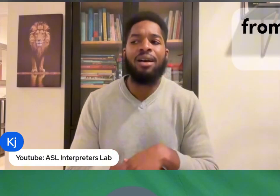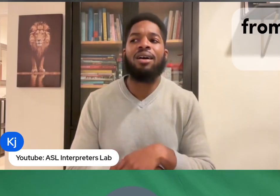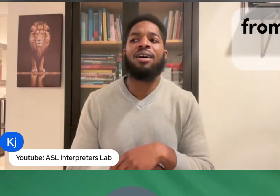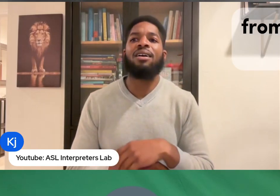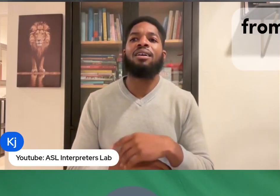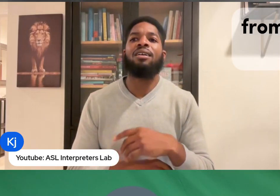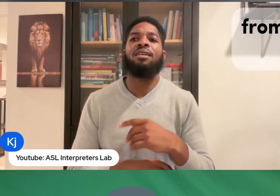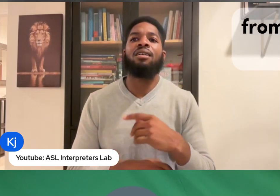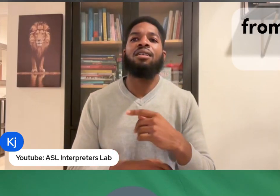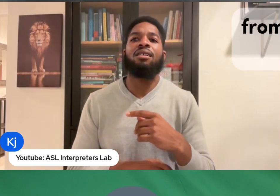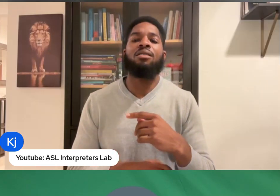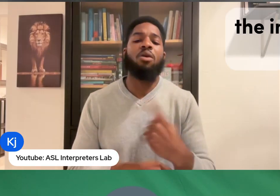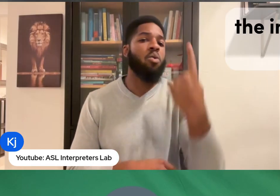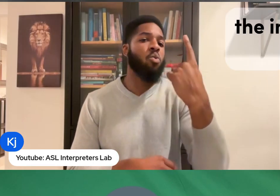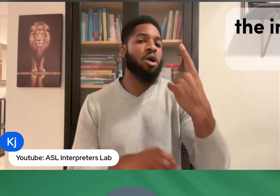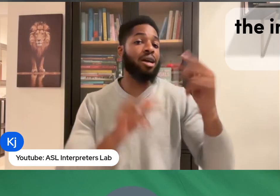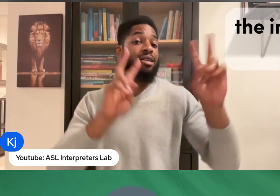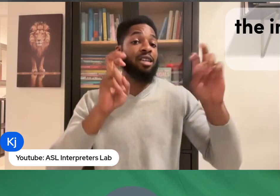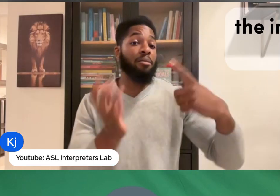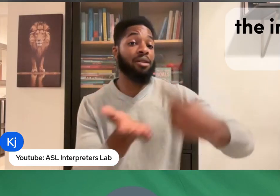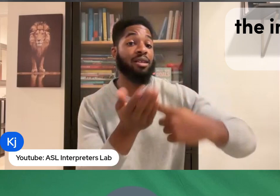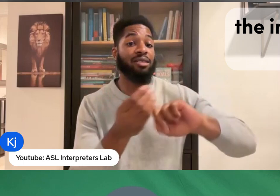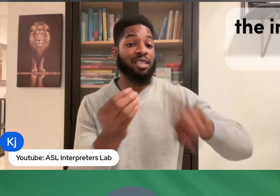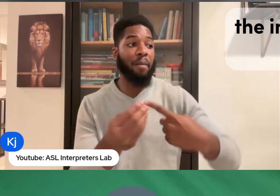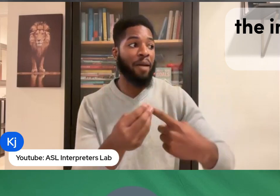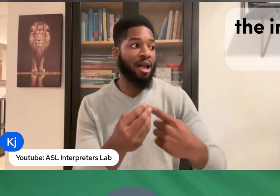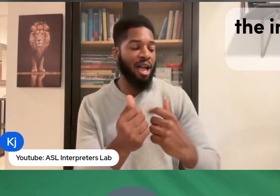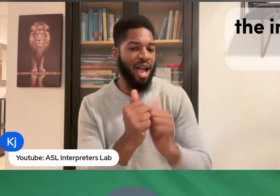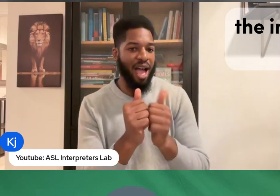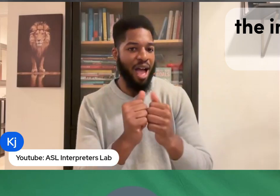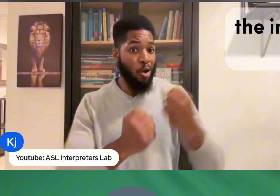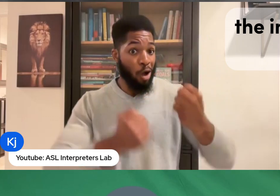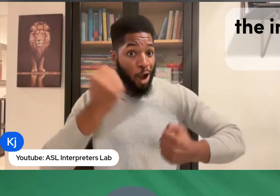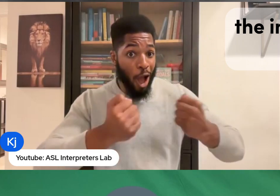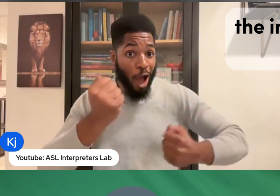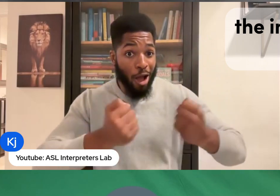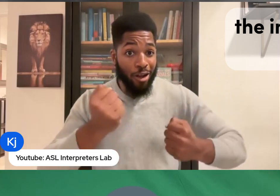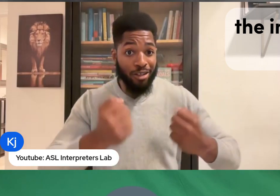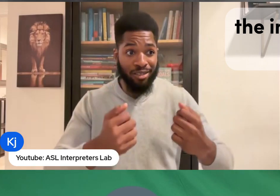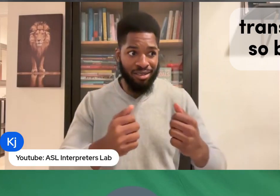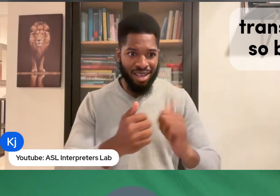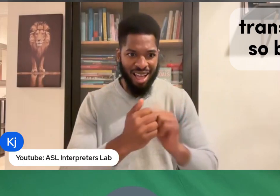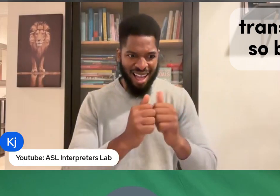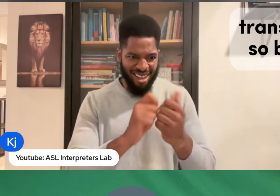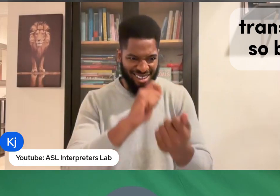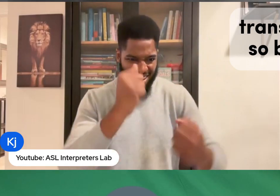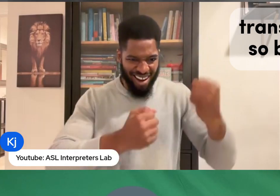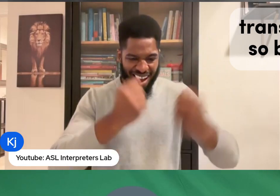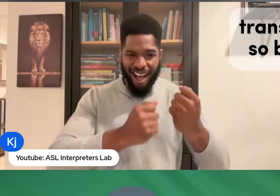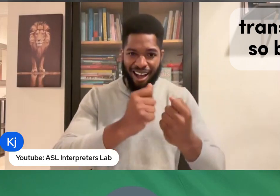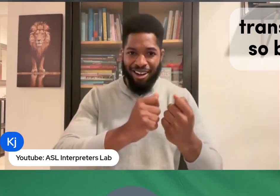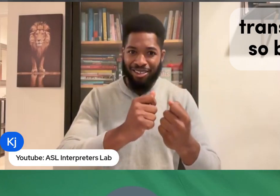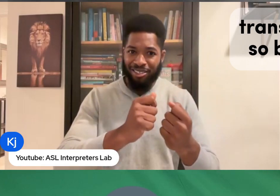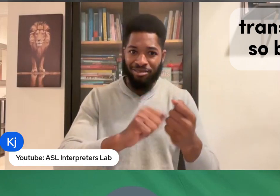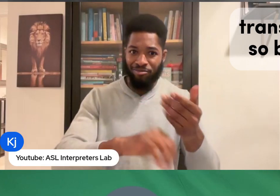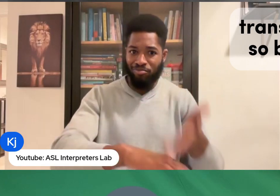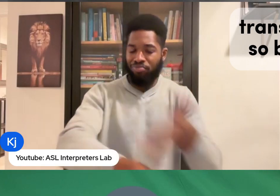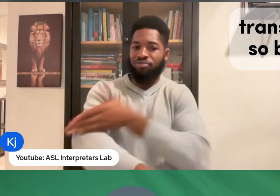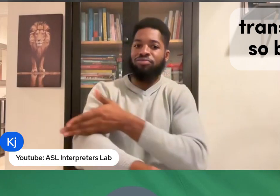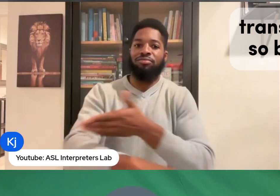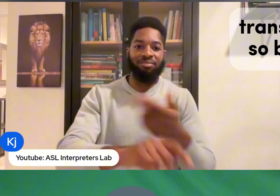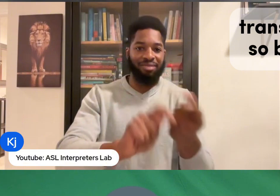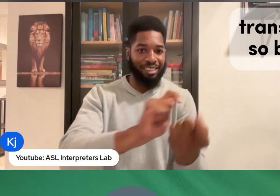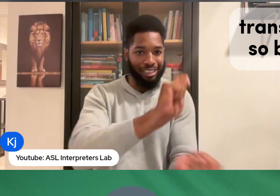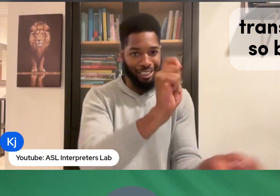how the innovation of the automobile transformed society, transform our way of life.